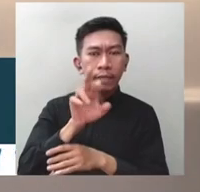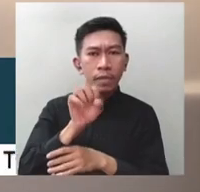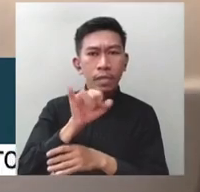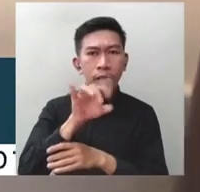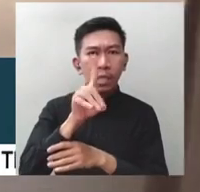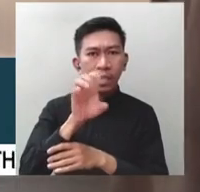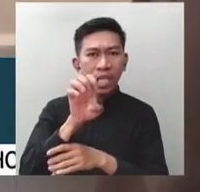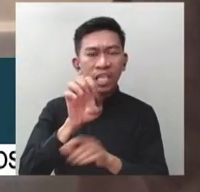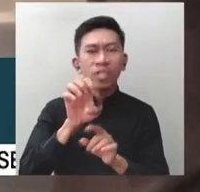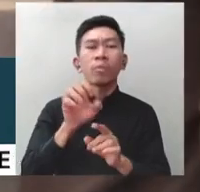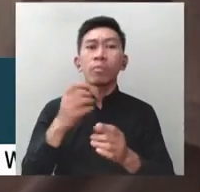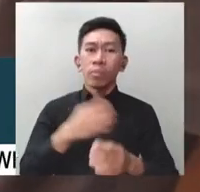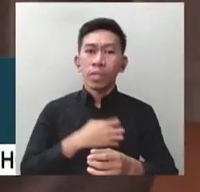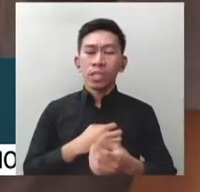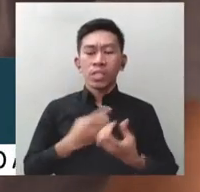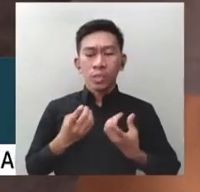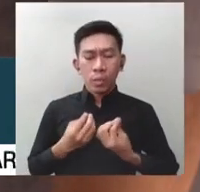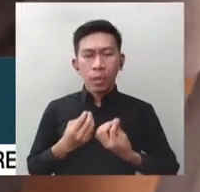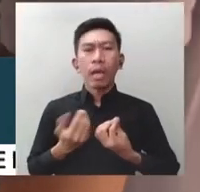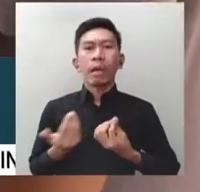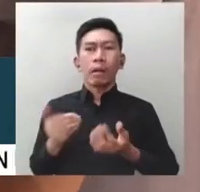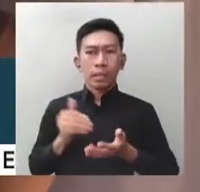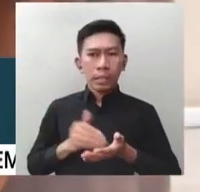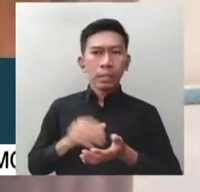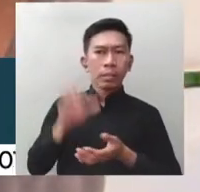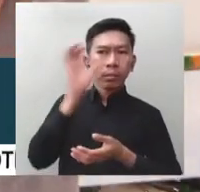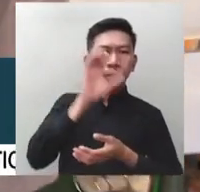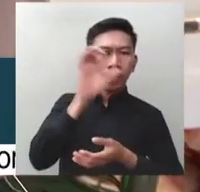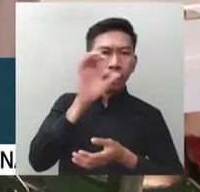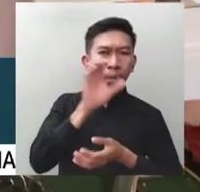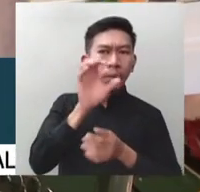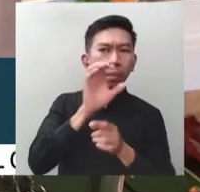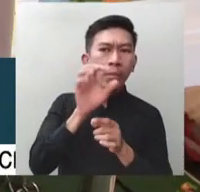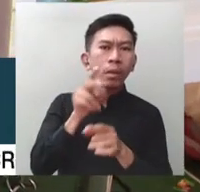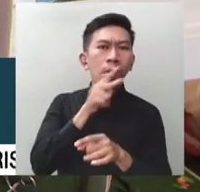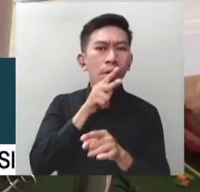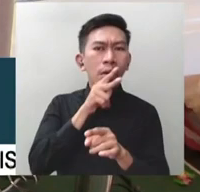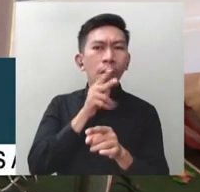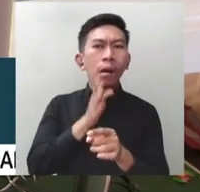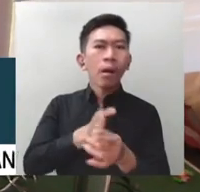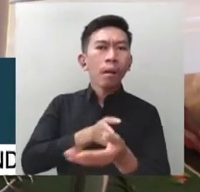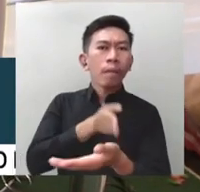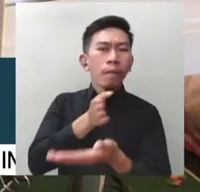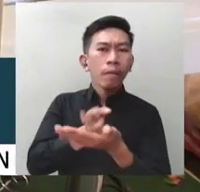conduct a follow-up operation, which led them to the Riverside, wherein